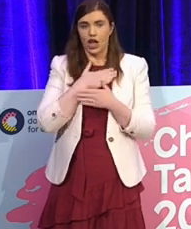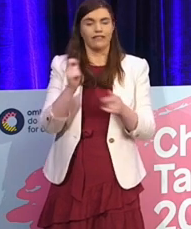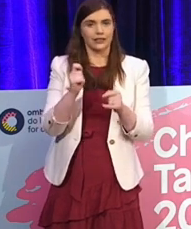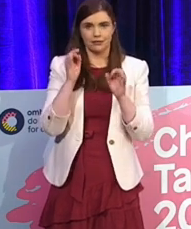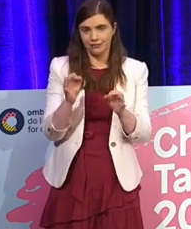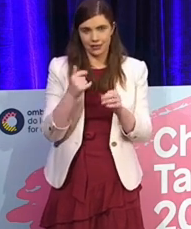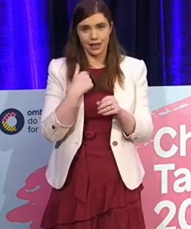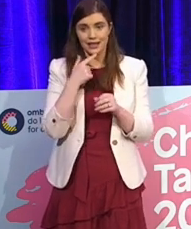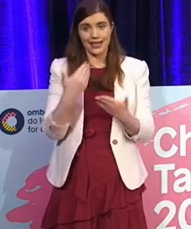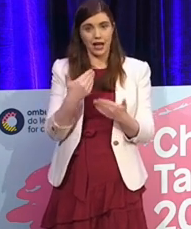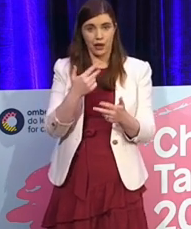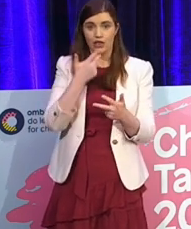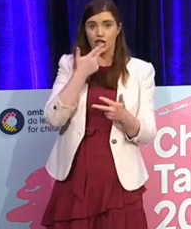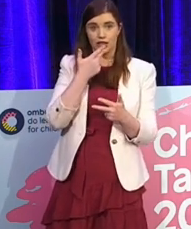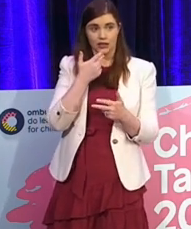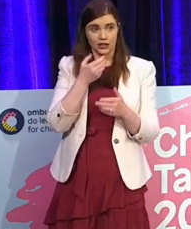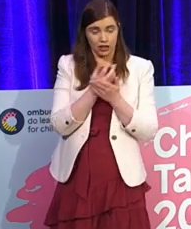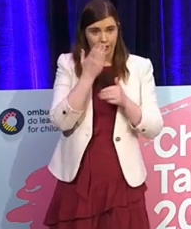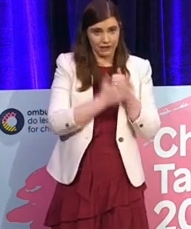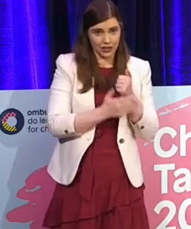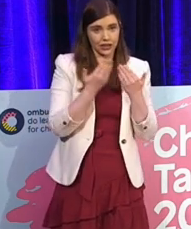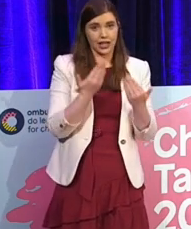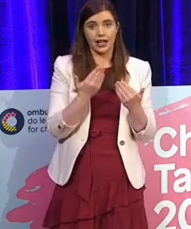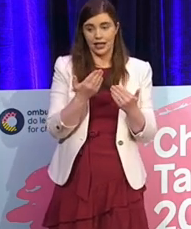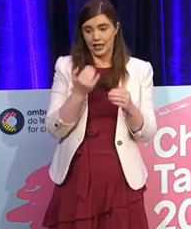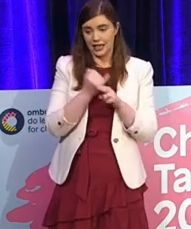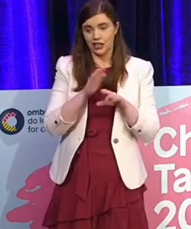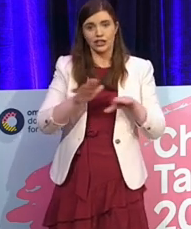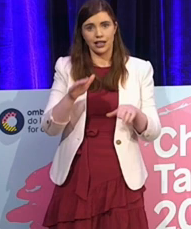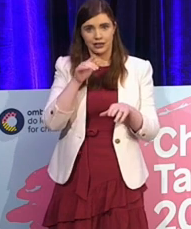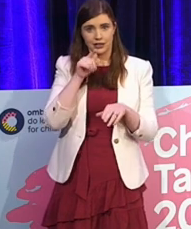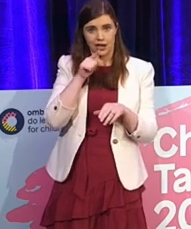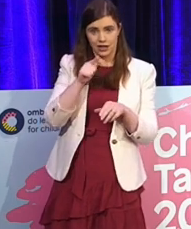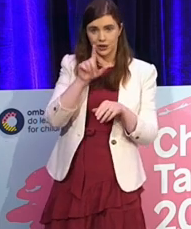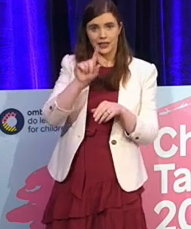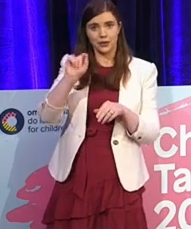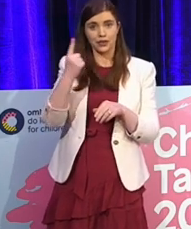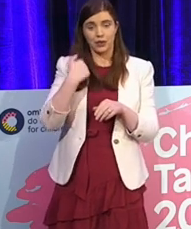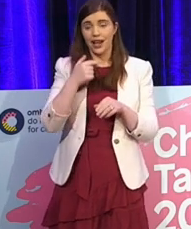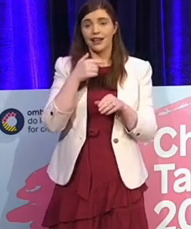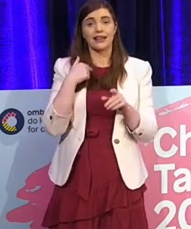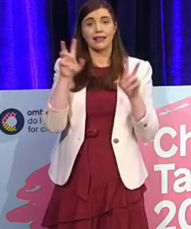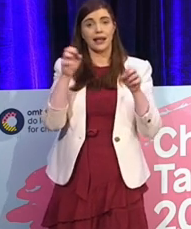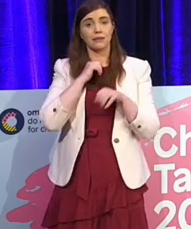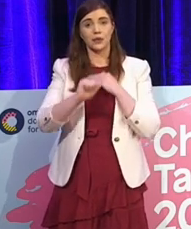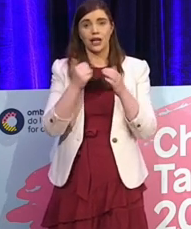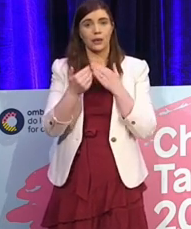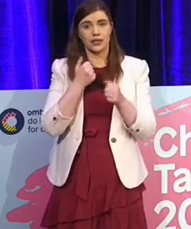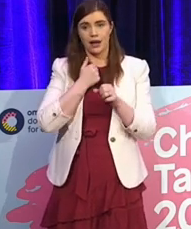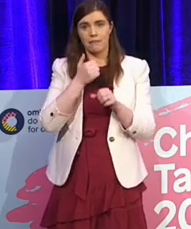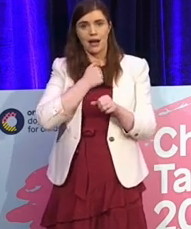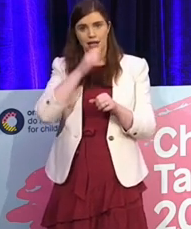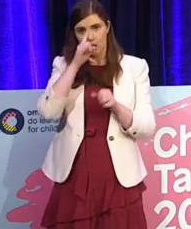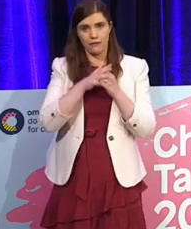already 3 stories into Child Talks 2021, and as you've been hearing, the theme for this event is my hopes for the future. We are now